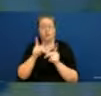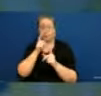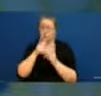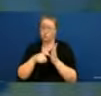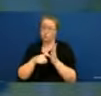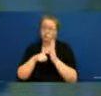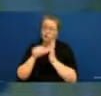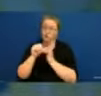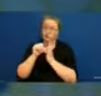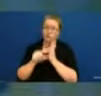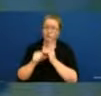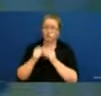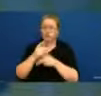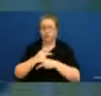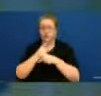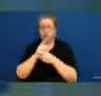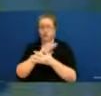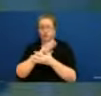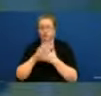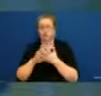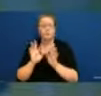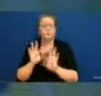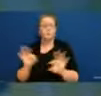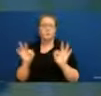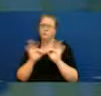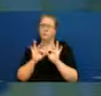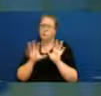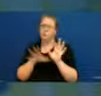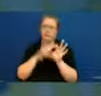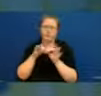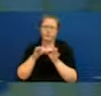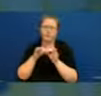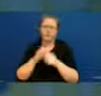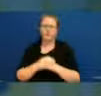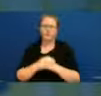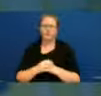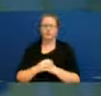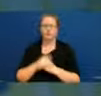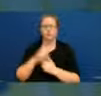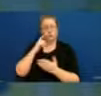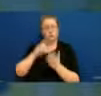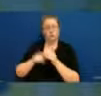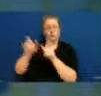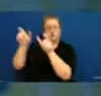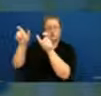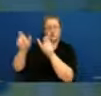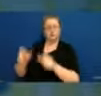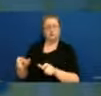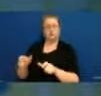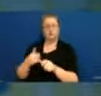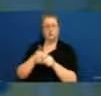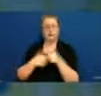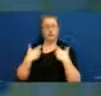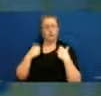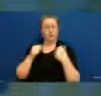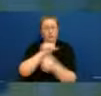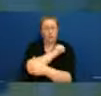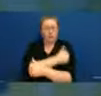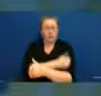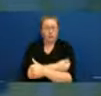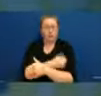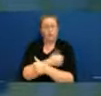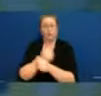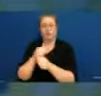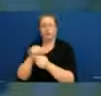who need care. As noted, you'll see by health authorities on this slide that health authorities resumed